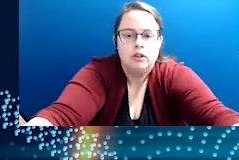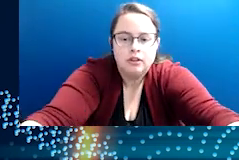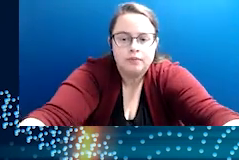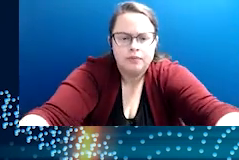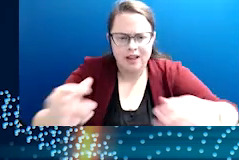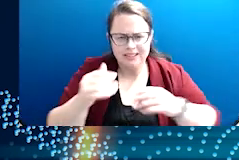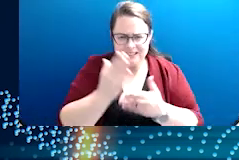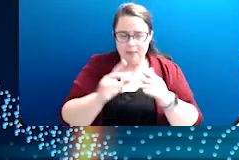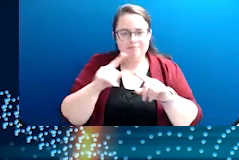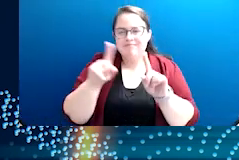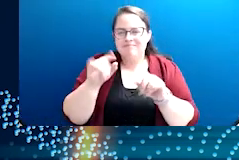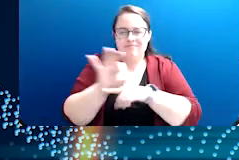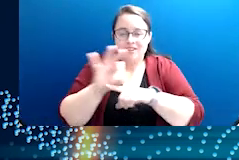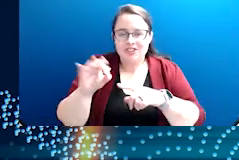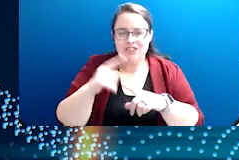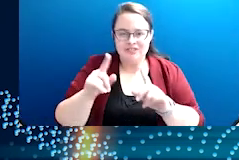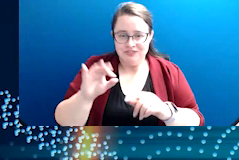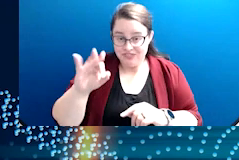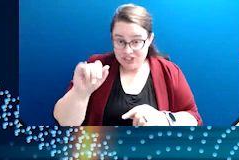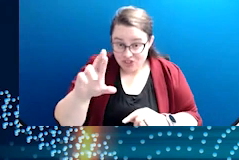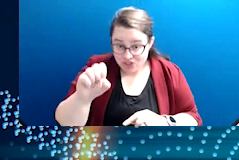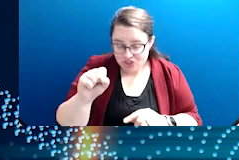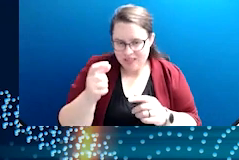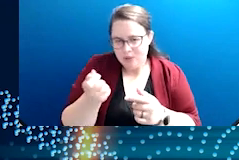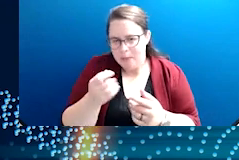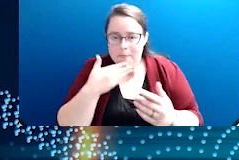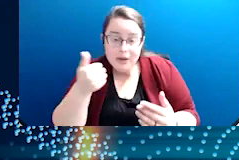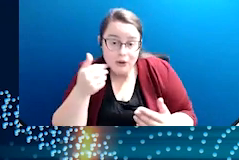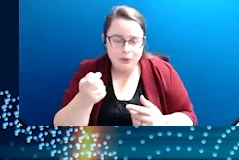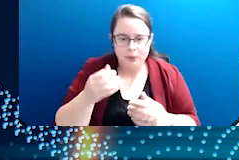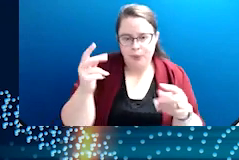different features and functions that are a little bit better, a little bit worse. Okay.